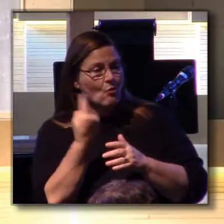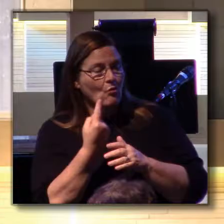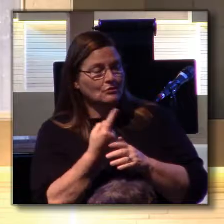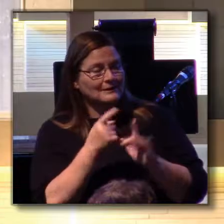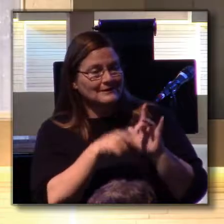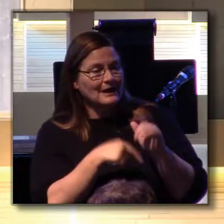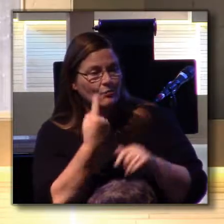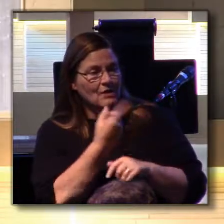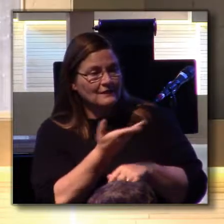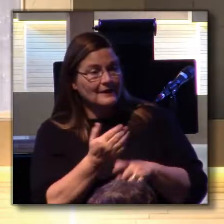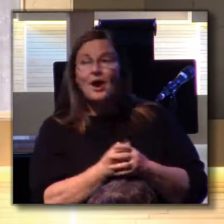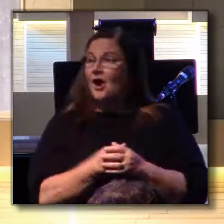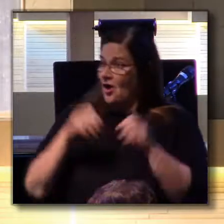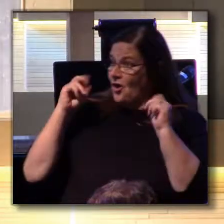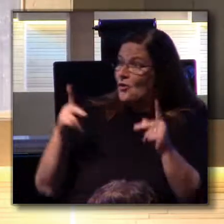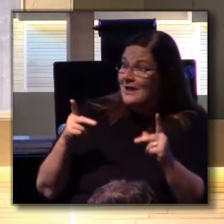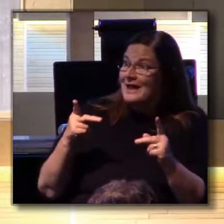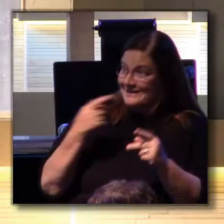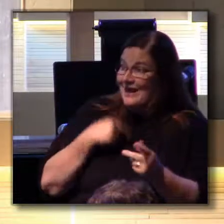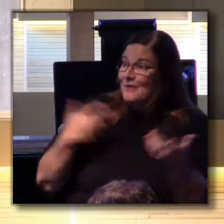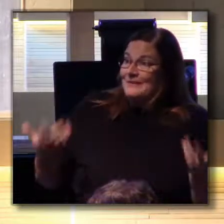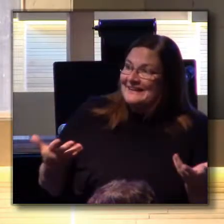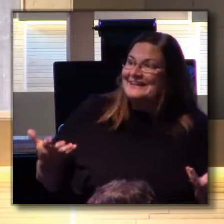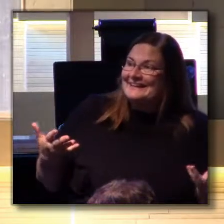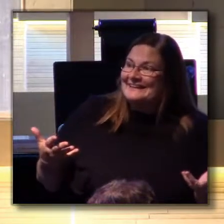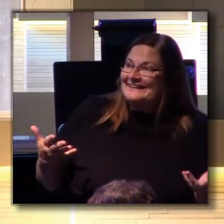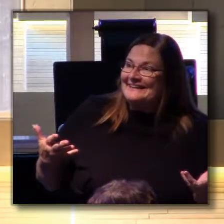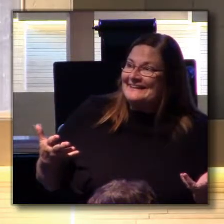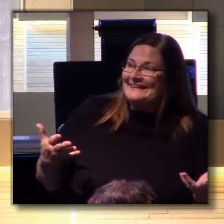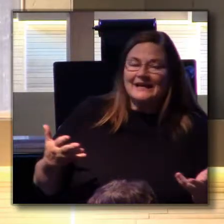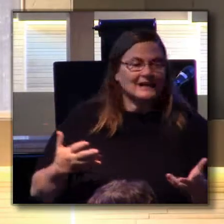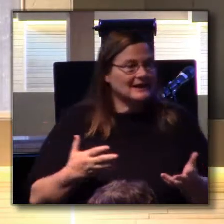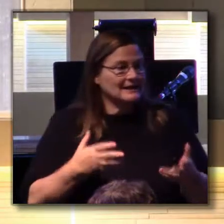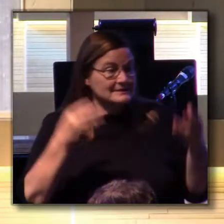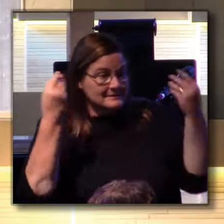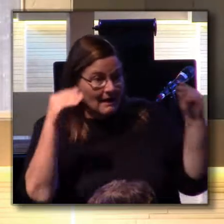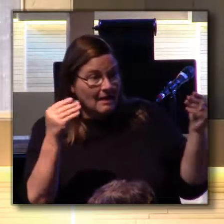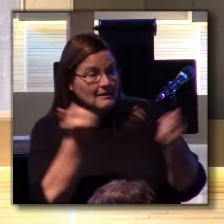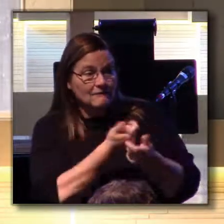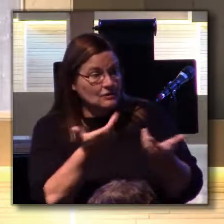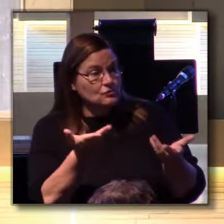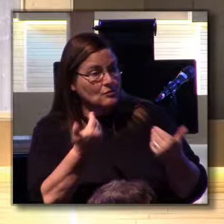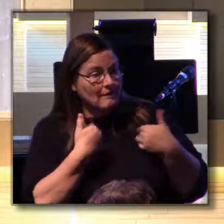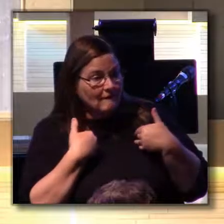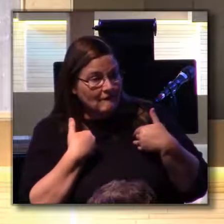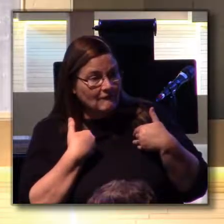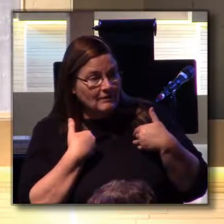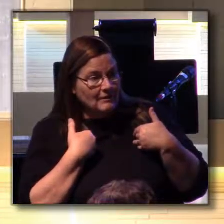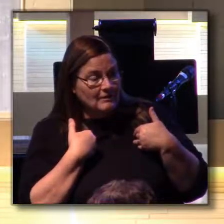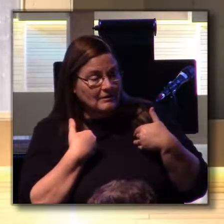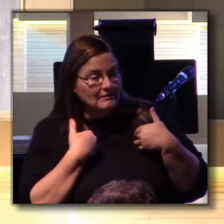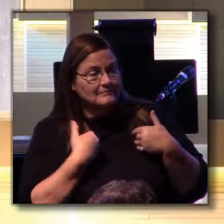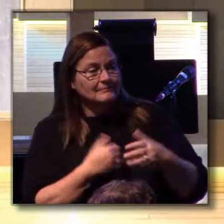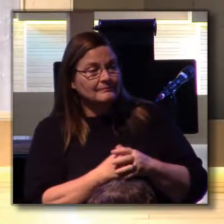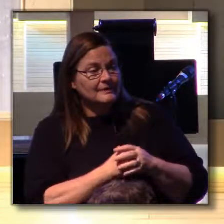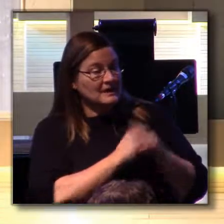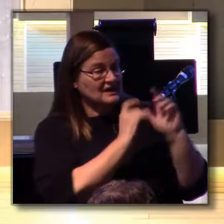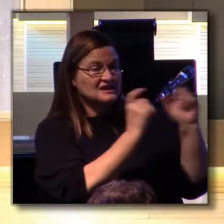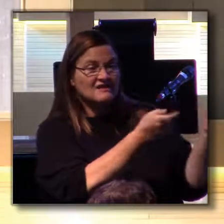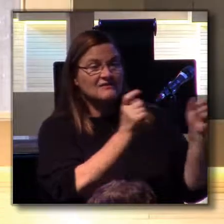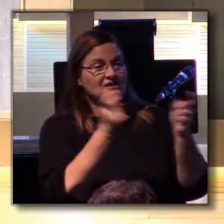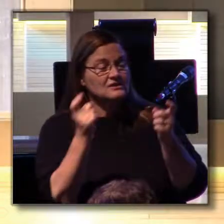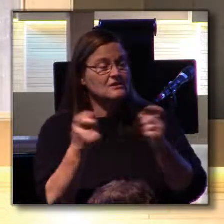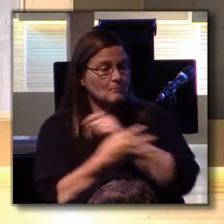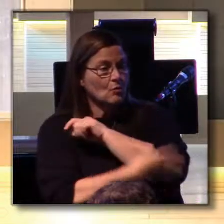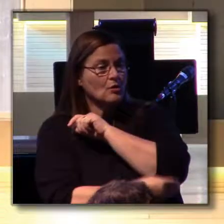going, "Okay, lay it on me." And he says, "Sell everything you have, give it away to the